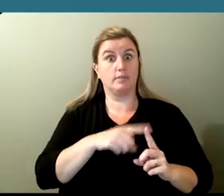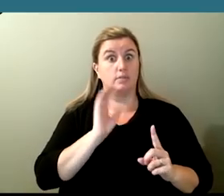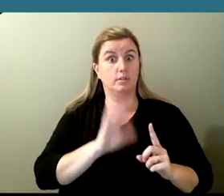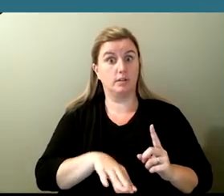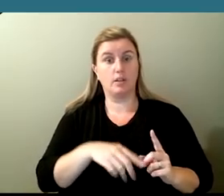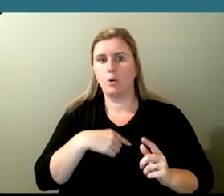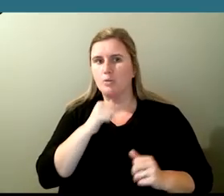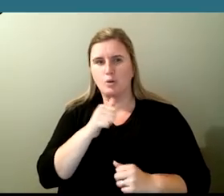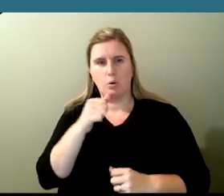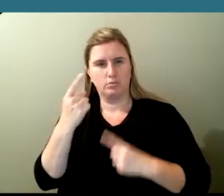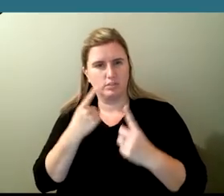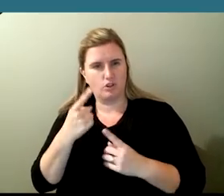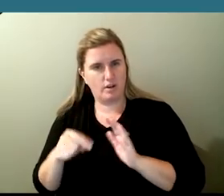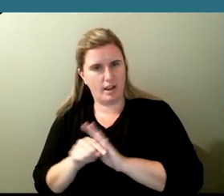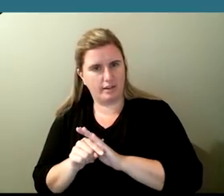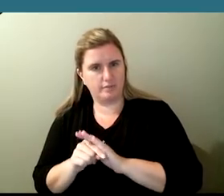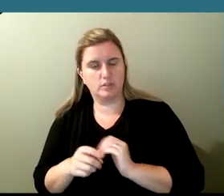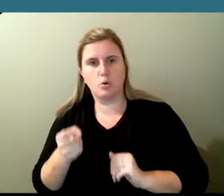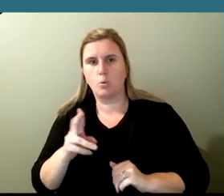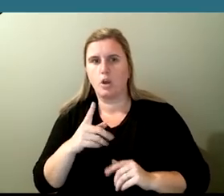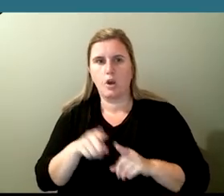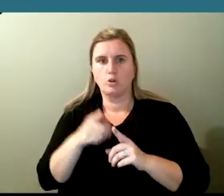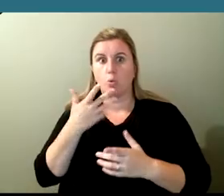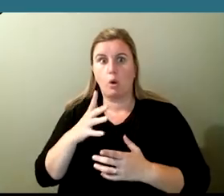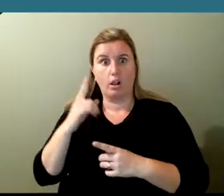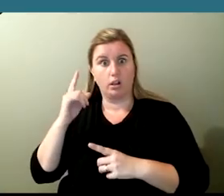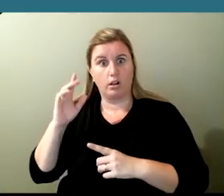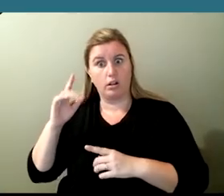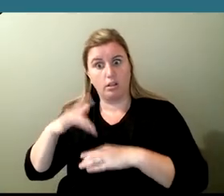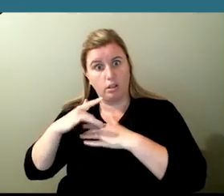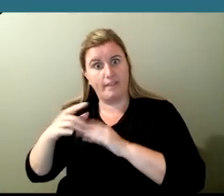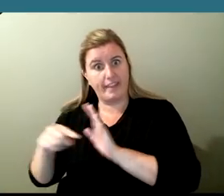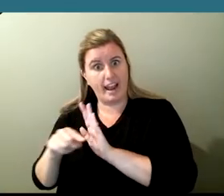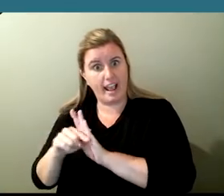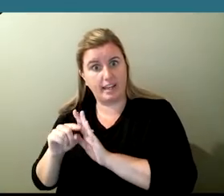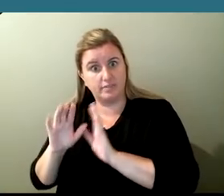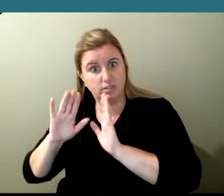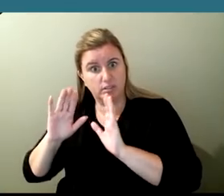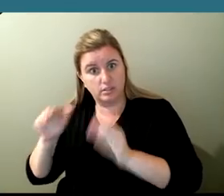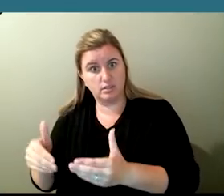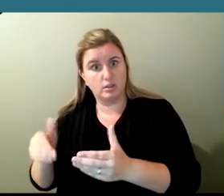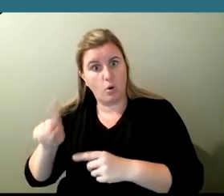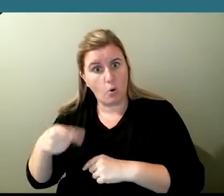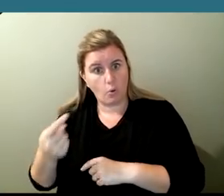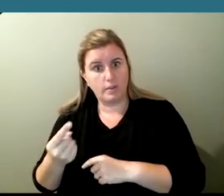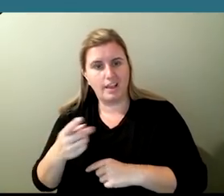account the negatives, nor we want to only account for the negatives and not even,